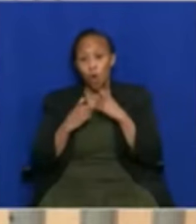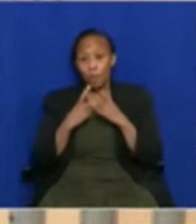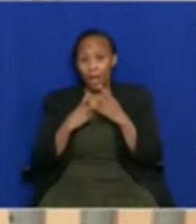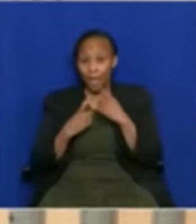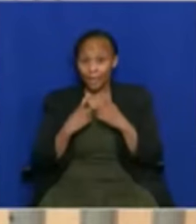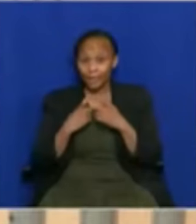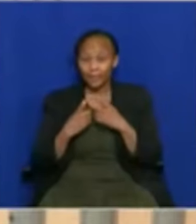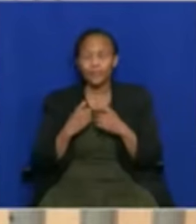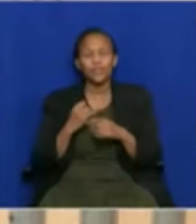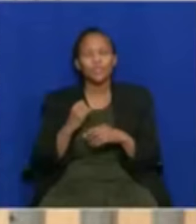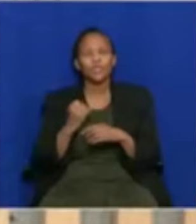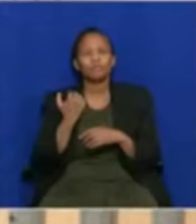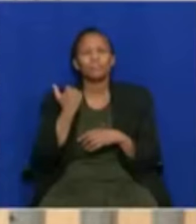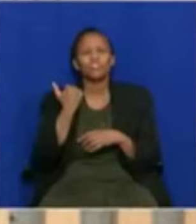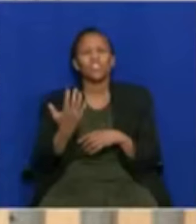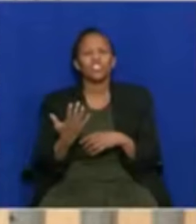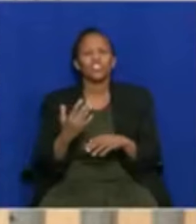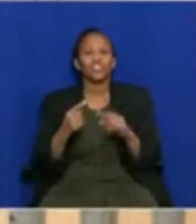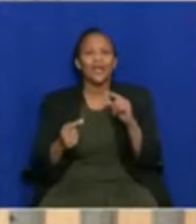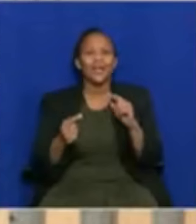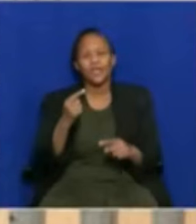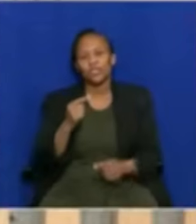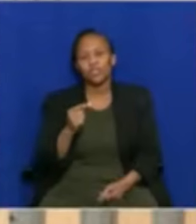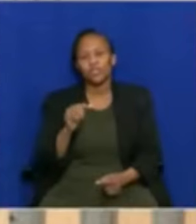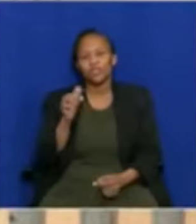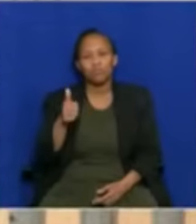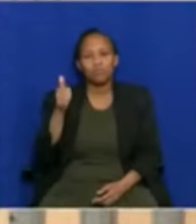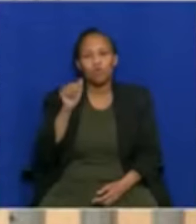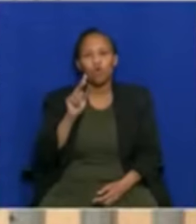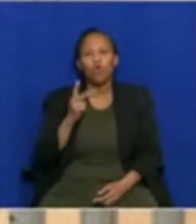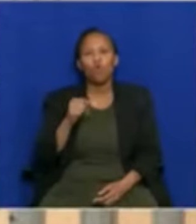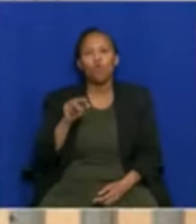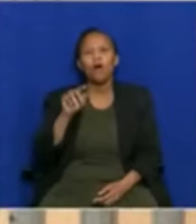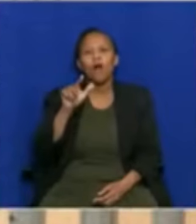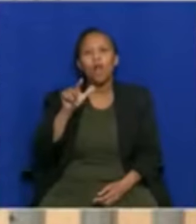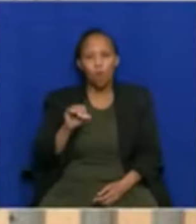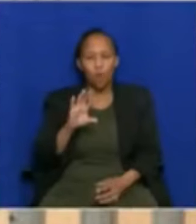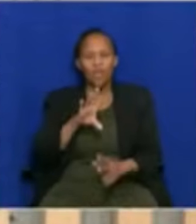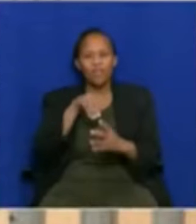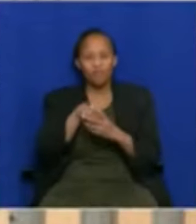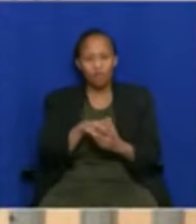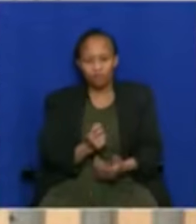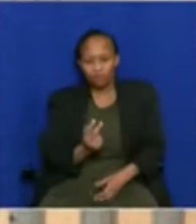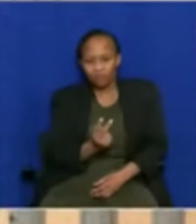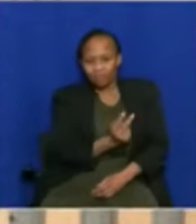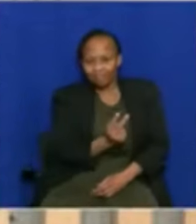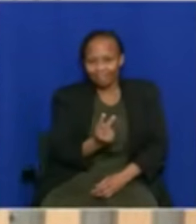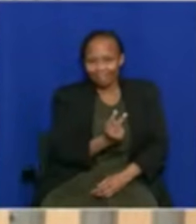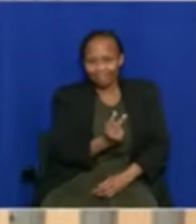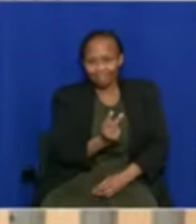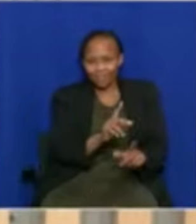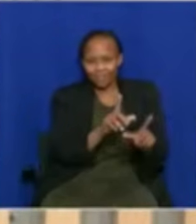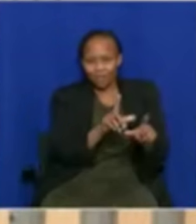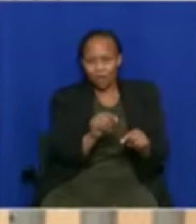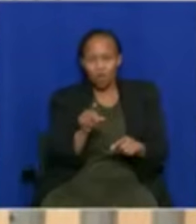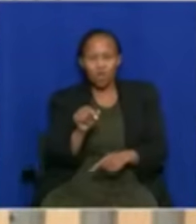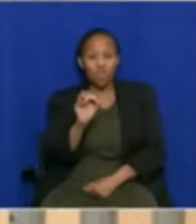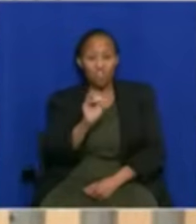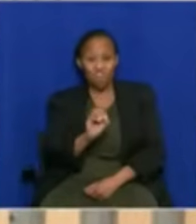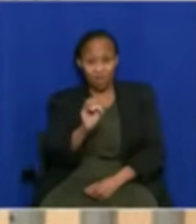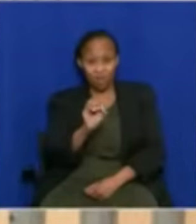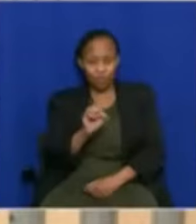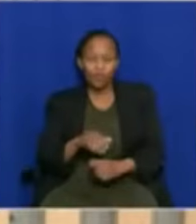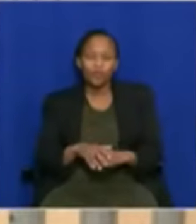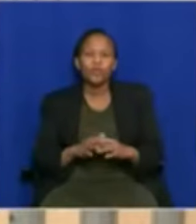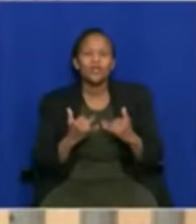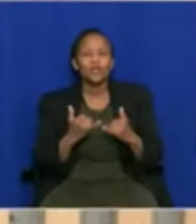Khumalo and others seem to involve the Cape Town and Orlando cases. There is also a 2022